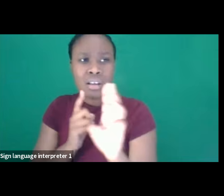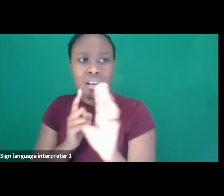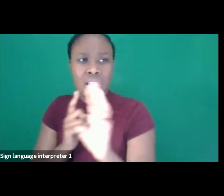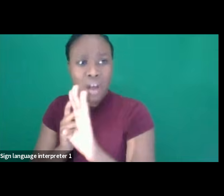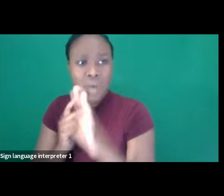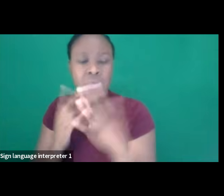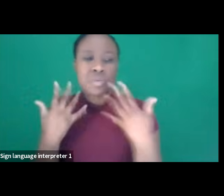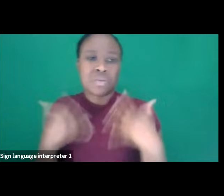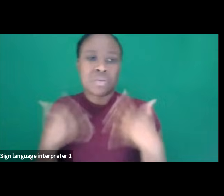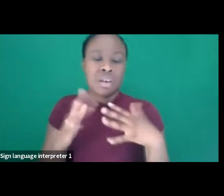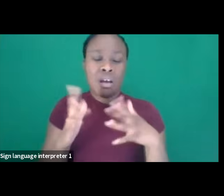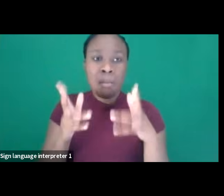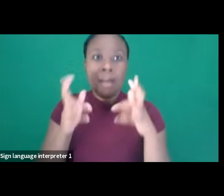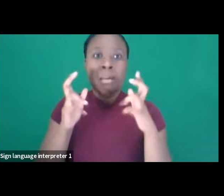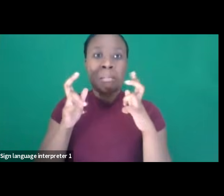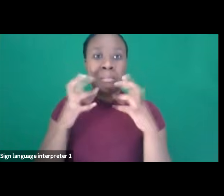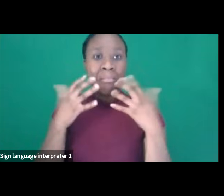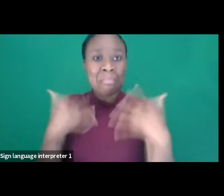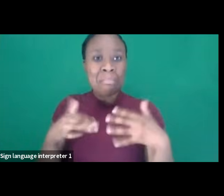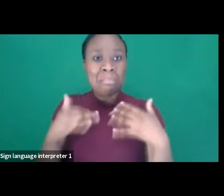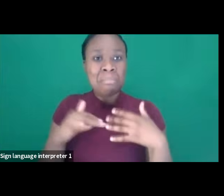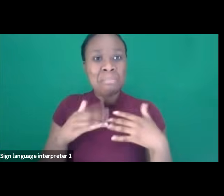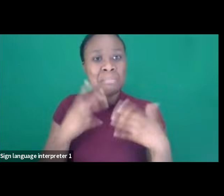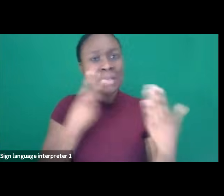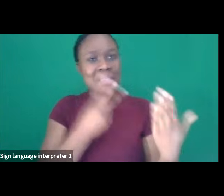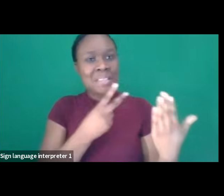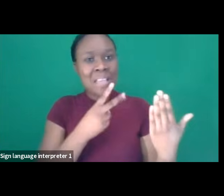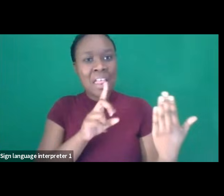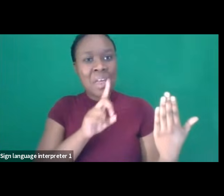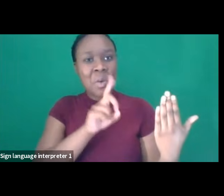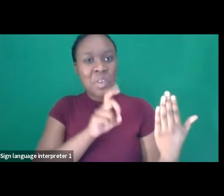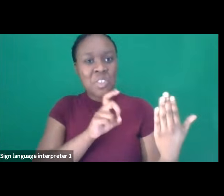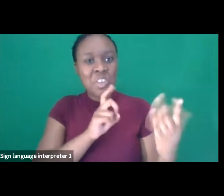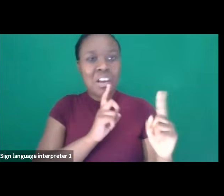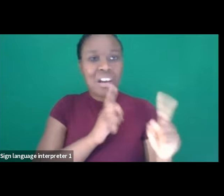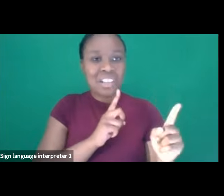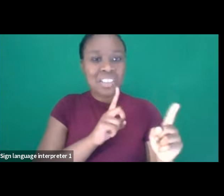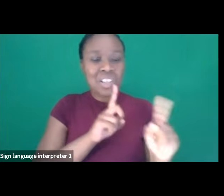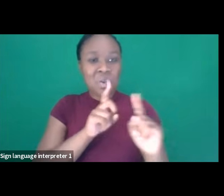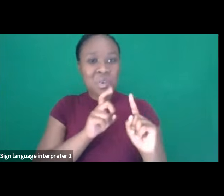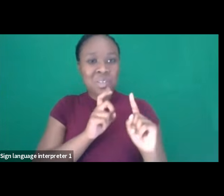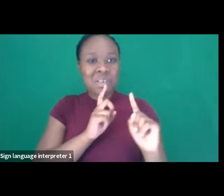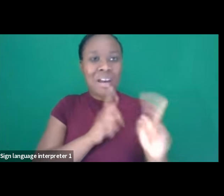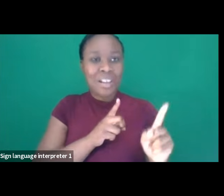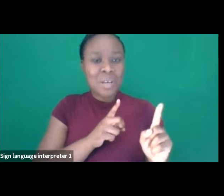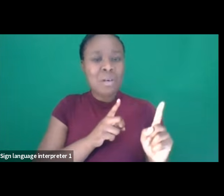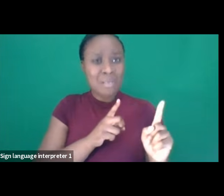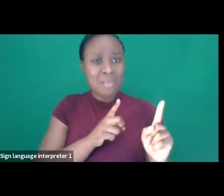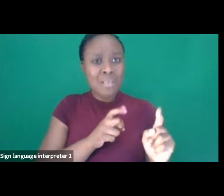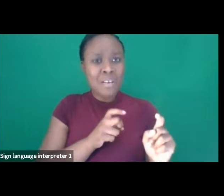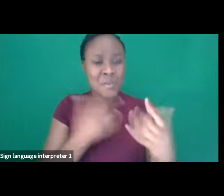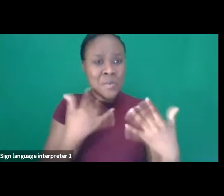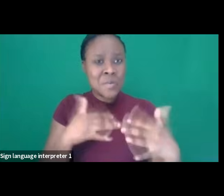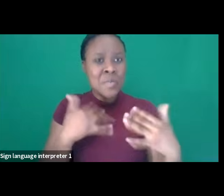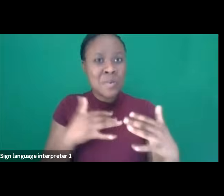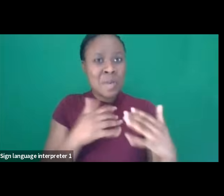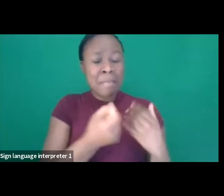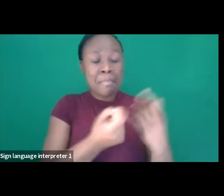I've been looking at the Q&As and they are coming in thick and strong. Thank you very much. And